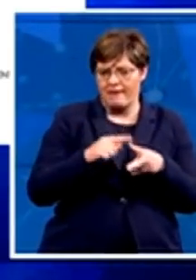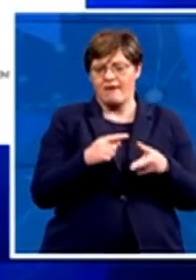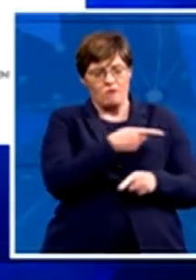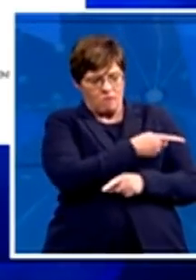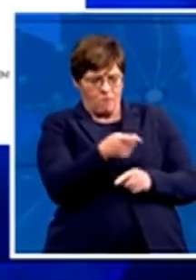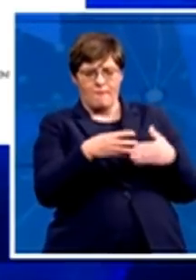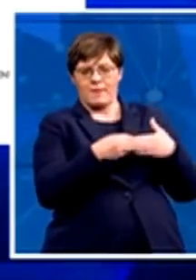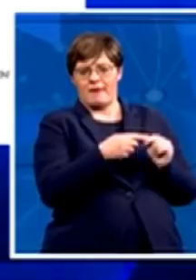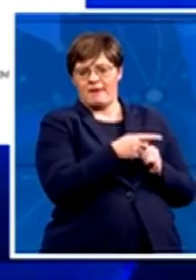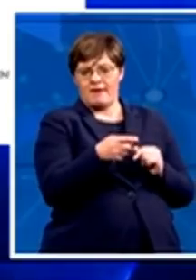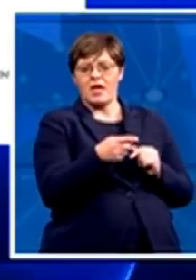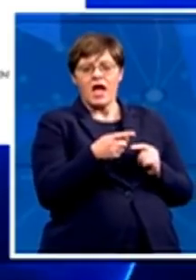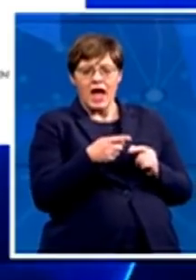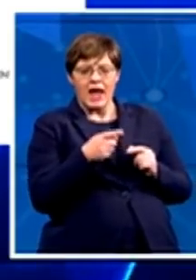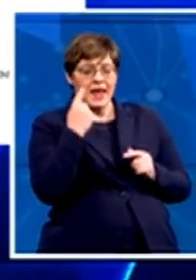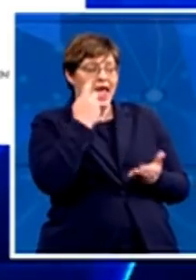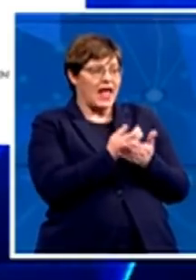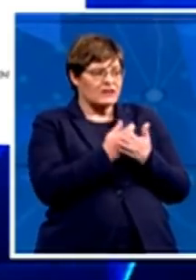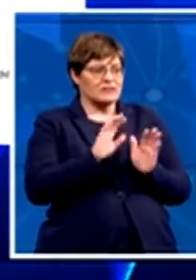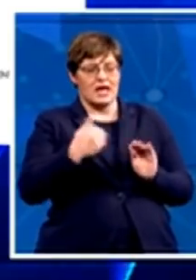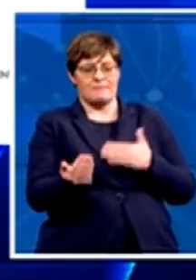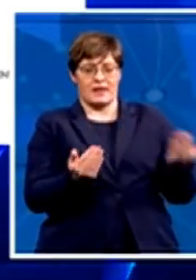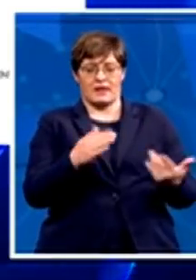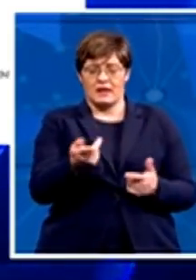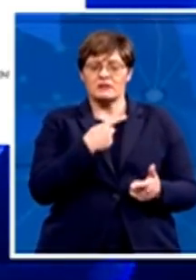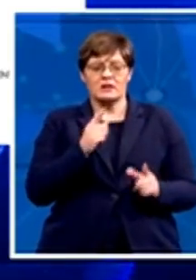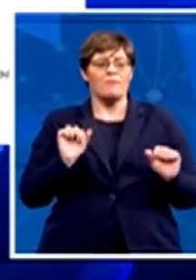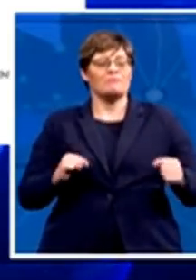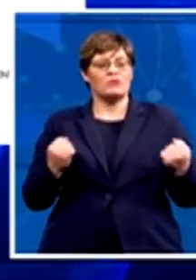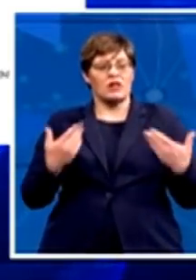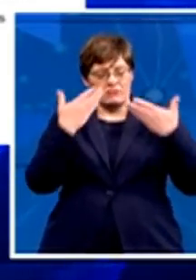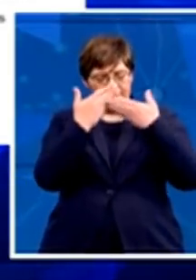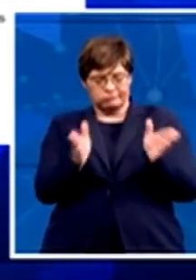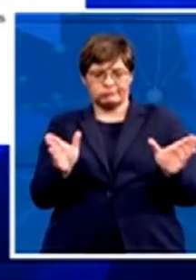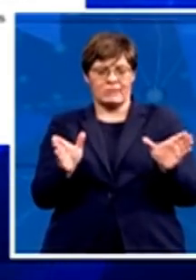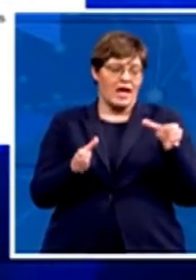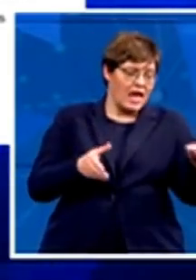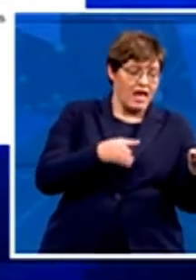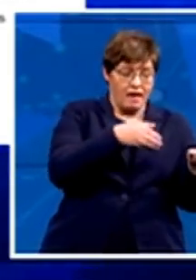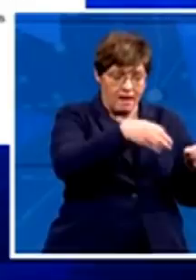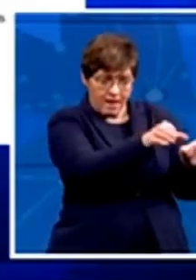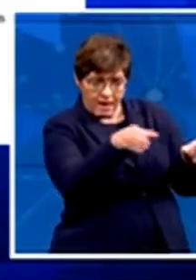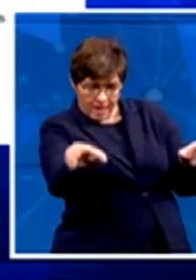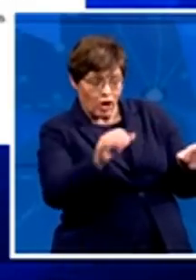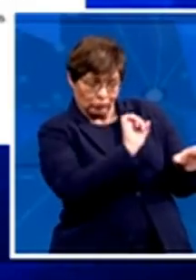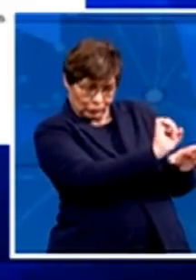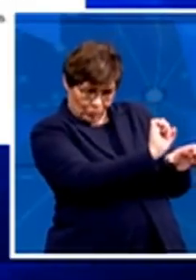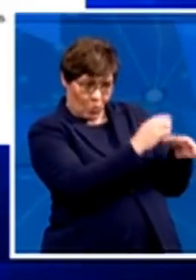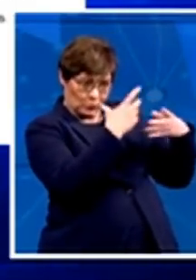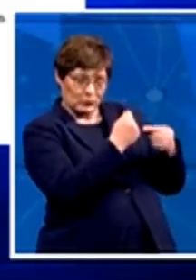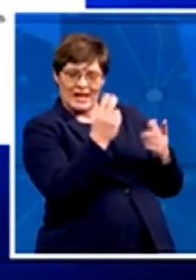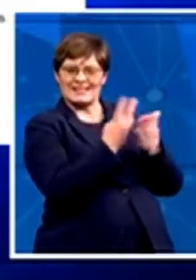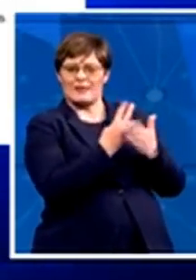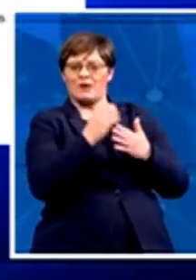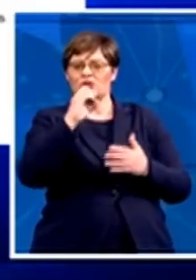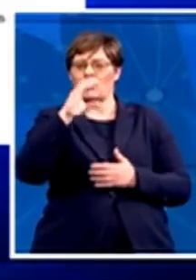And it's also possible for us to split focus areas amongst members, as is done in SCOPA. In SCOPA, generally